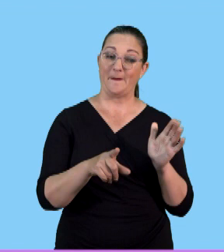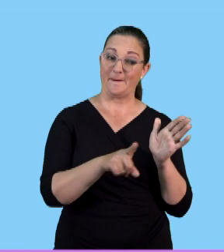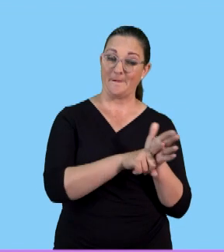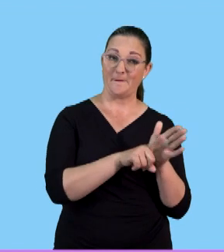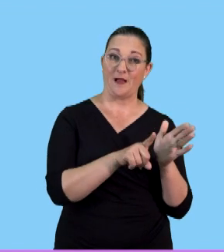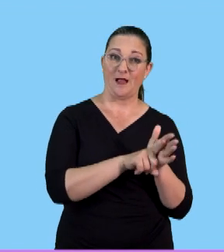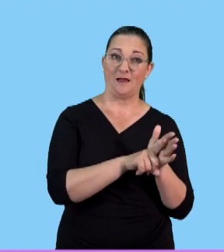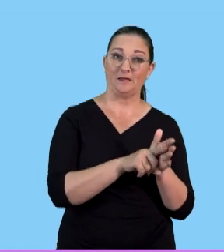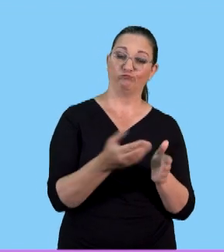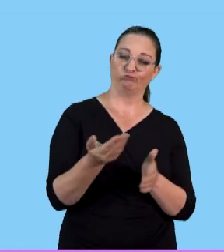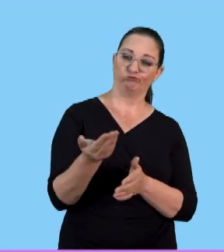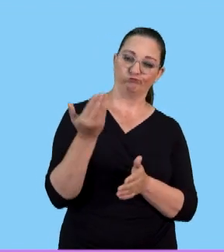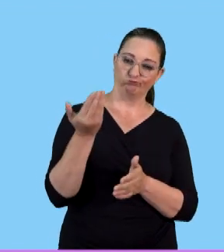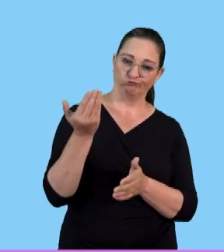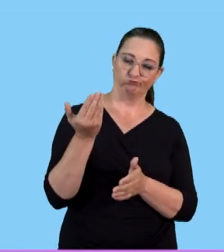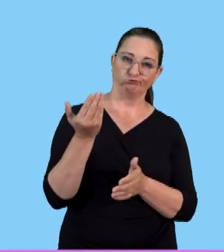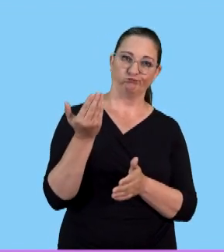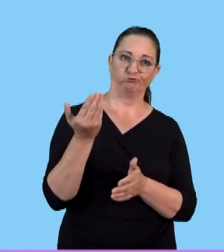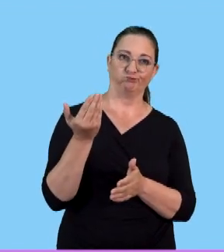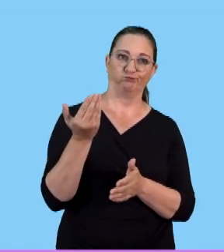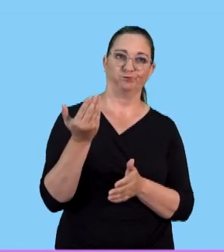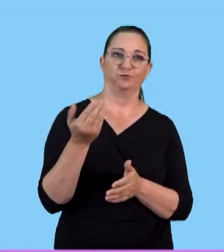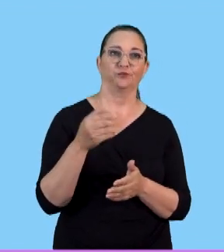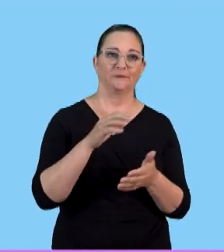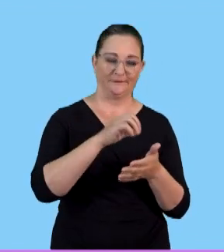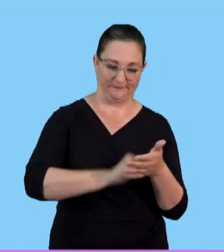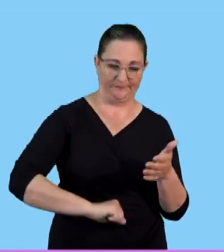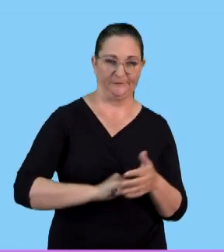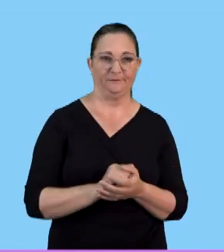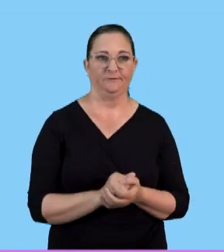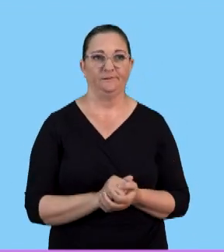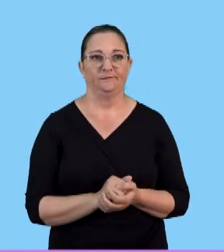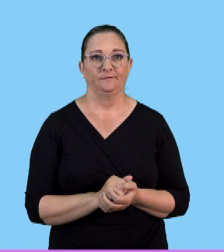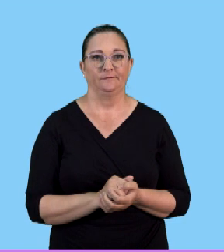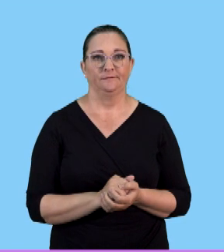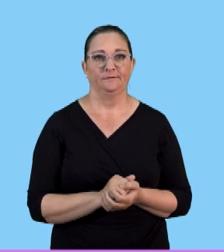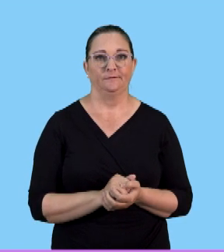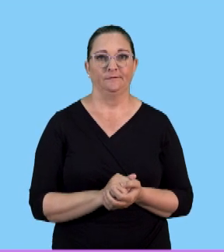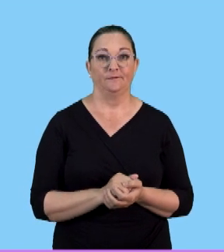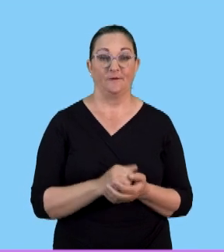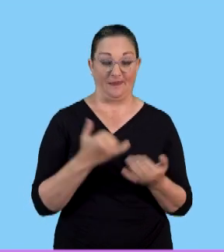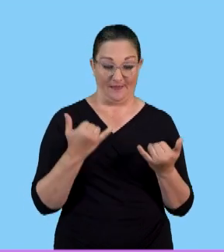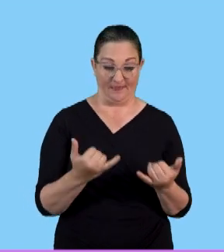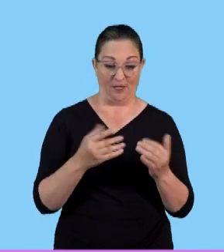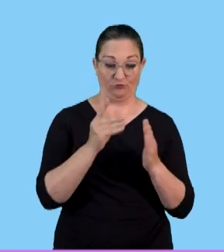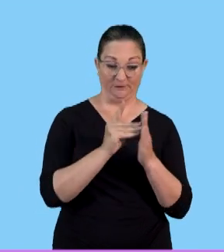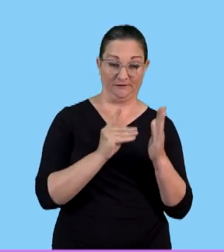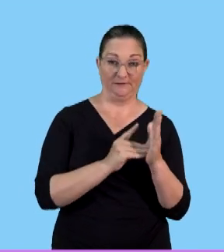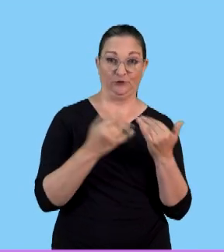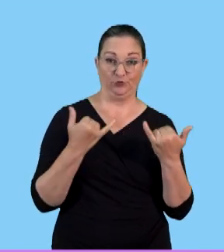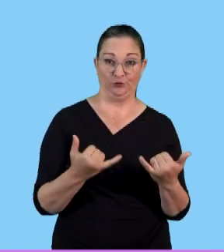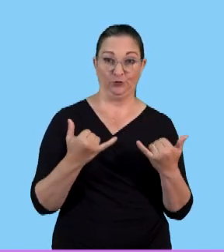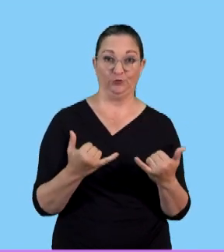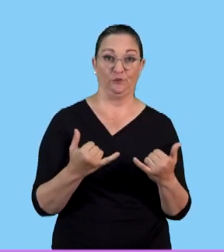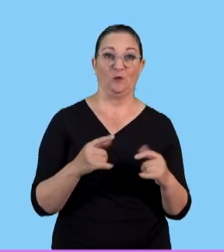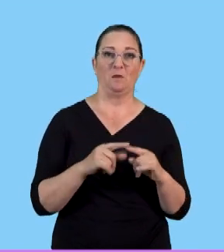and we subtract the previous readings. So these would be the current because it's today's date, and